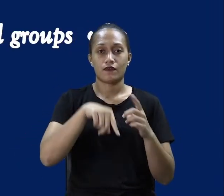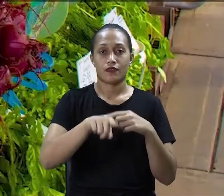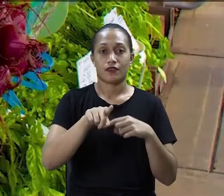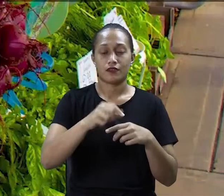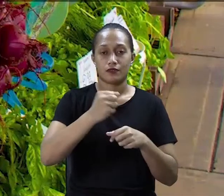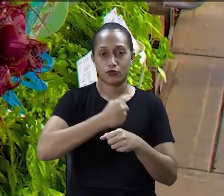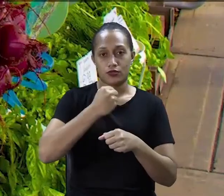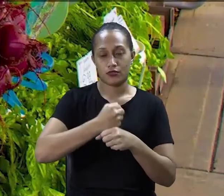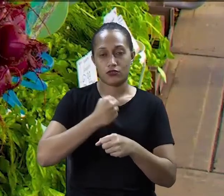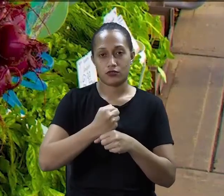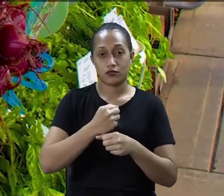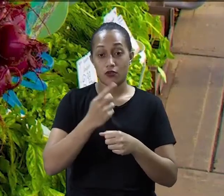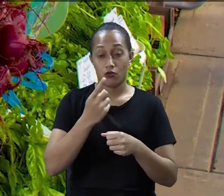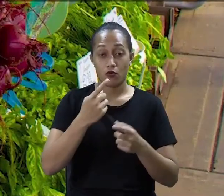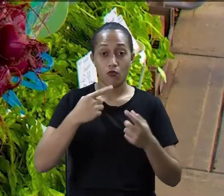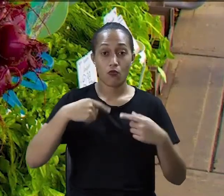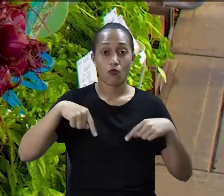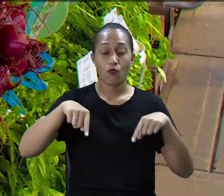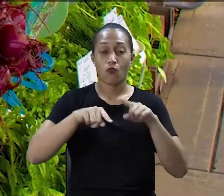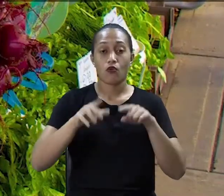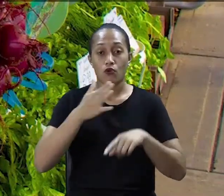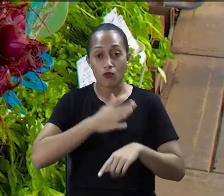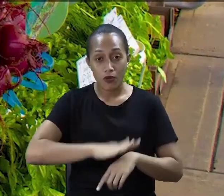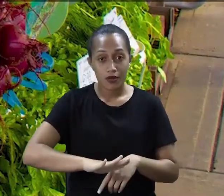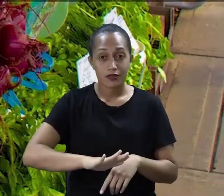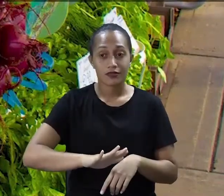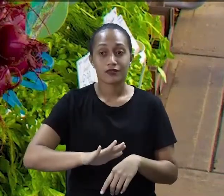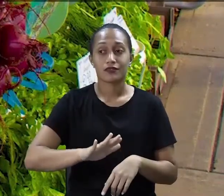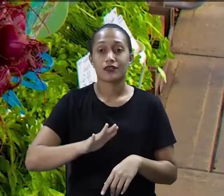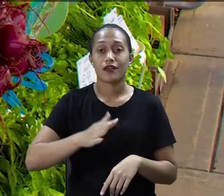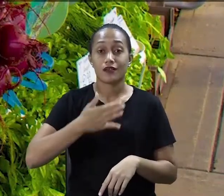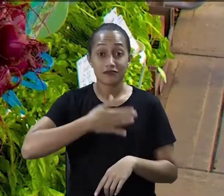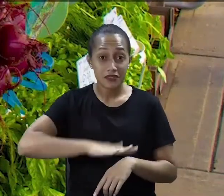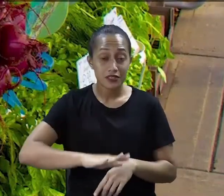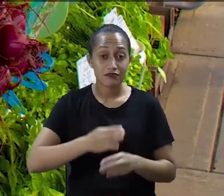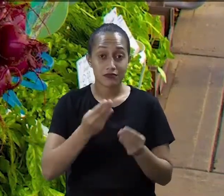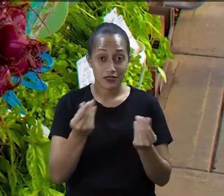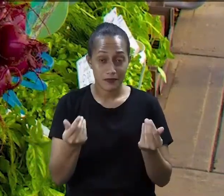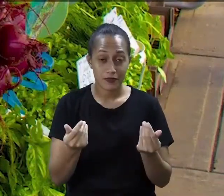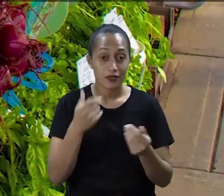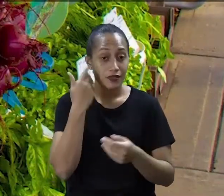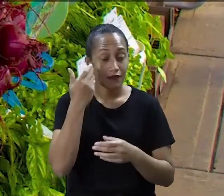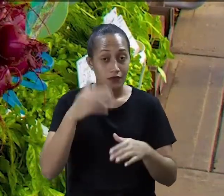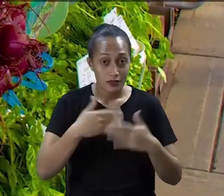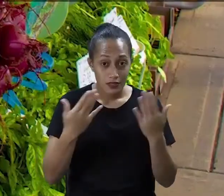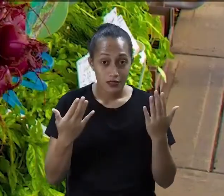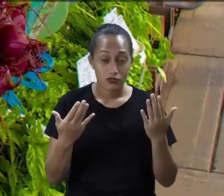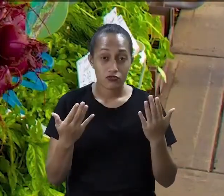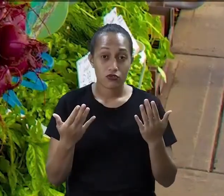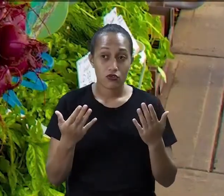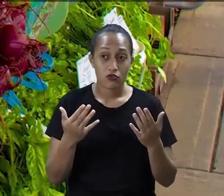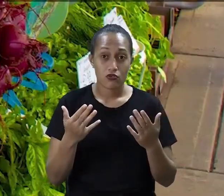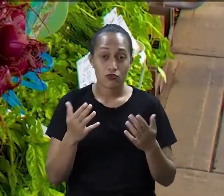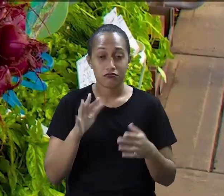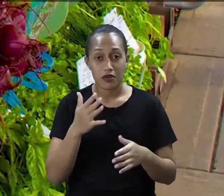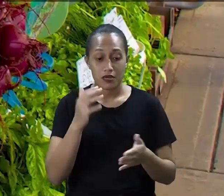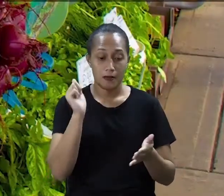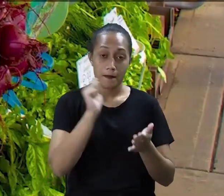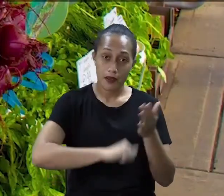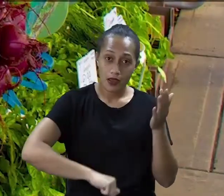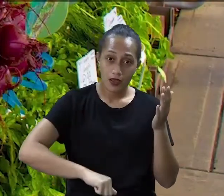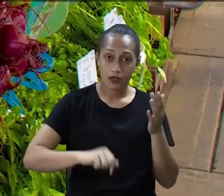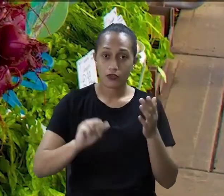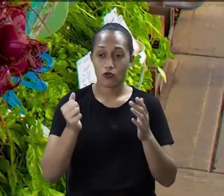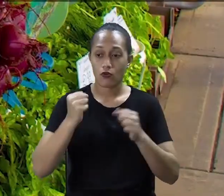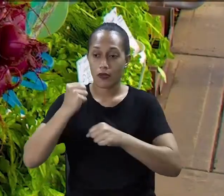production. We all want or need something every day. So we either buy or produce